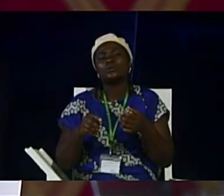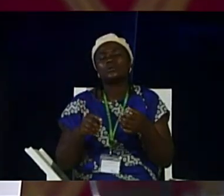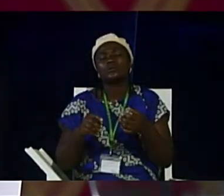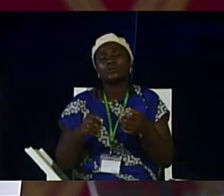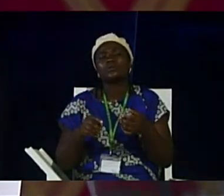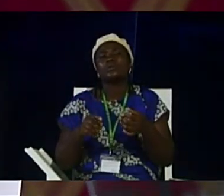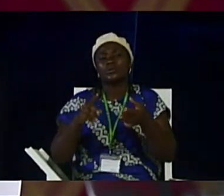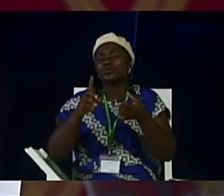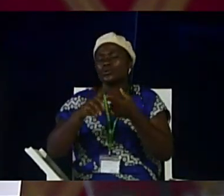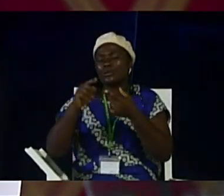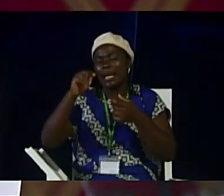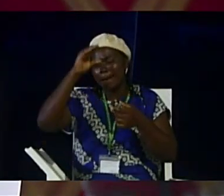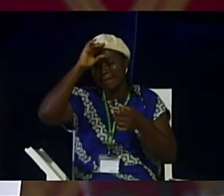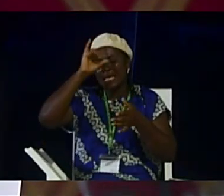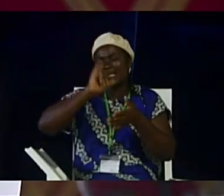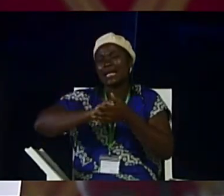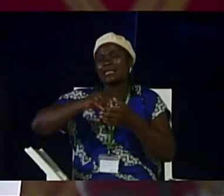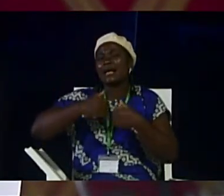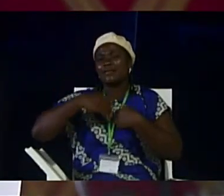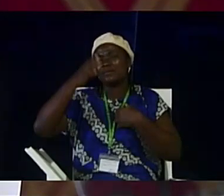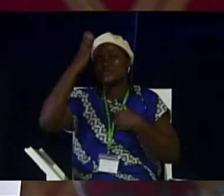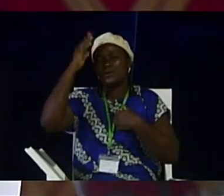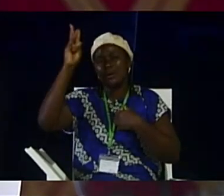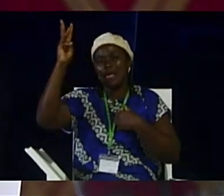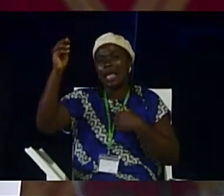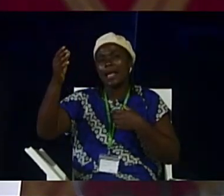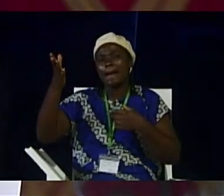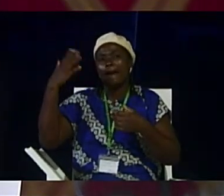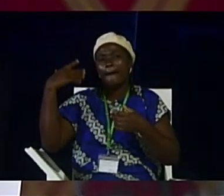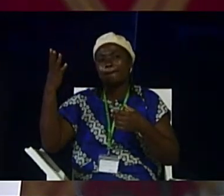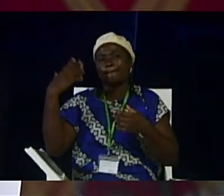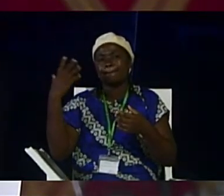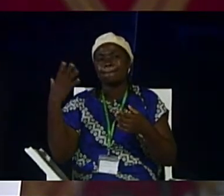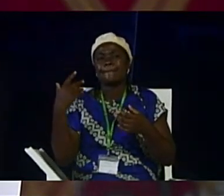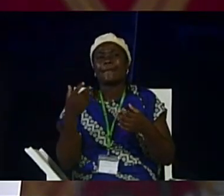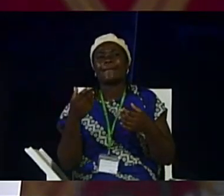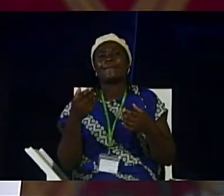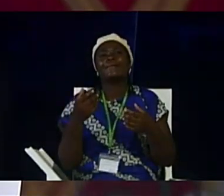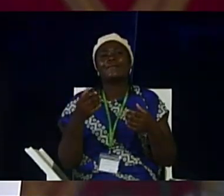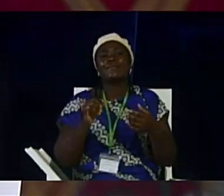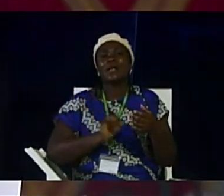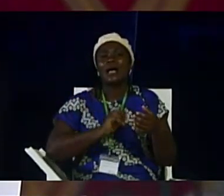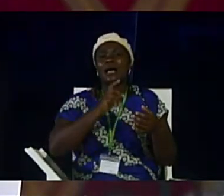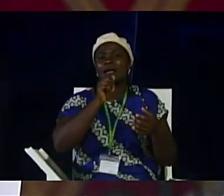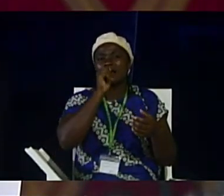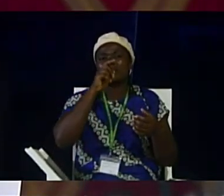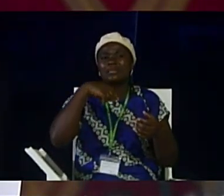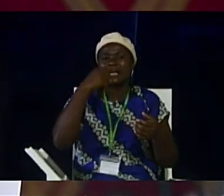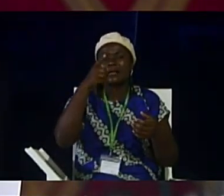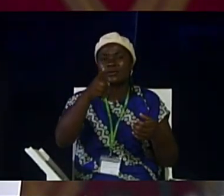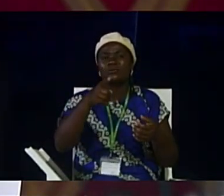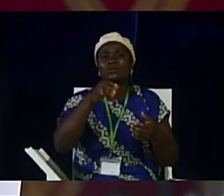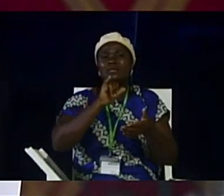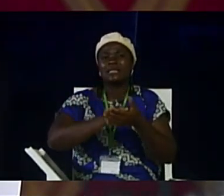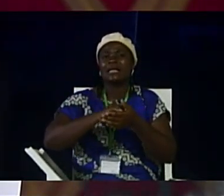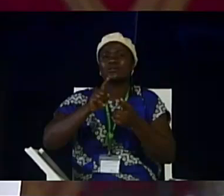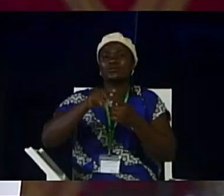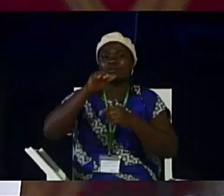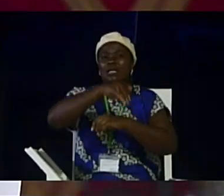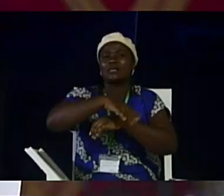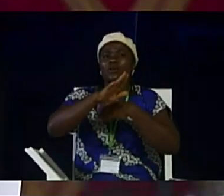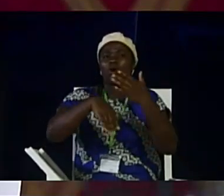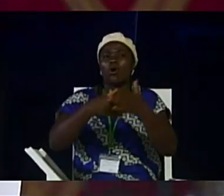seashore and stars in the sky. I'm telling you that on tonight, this